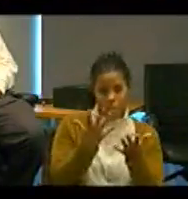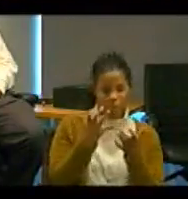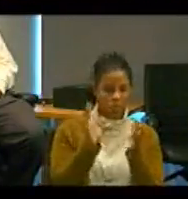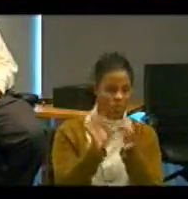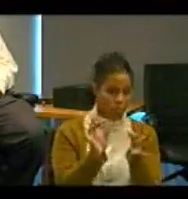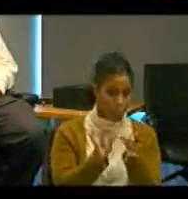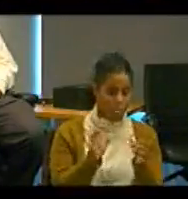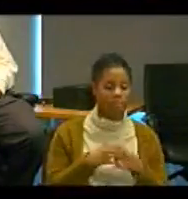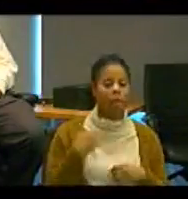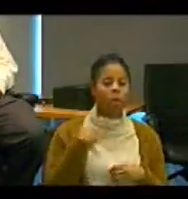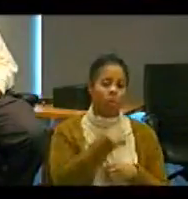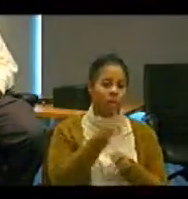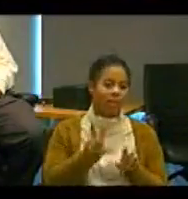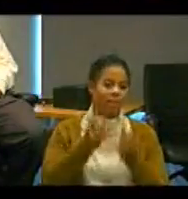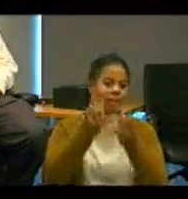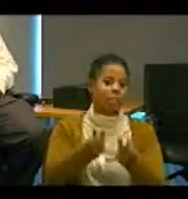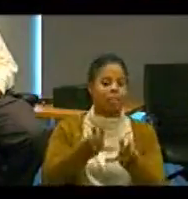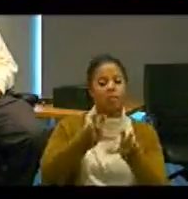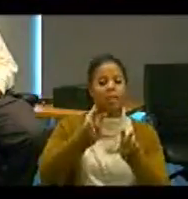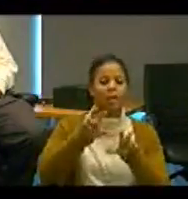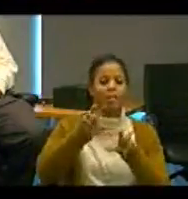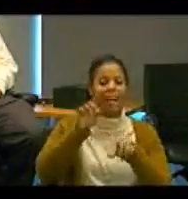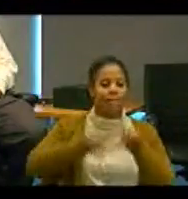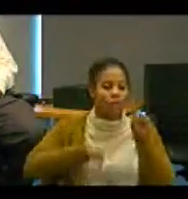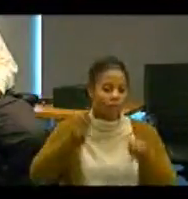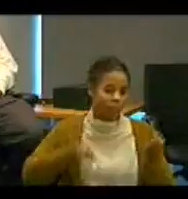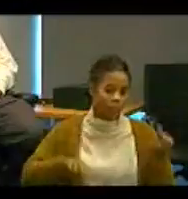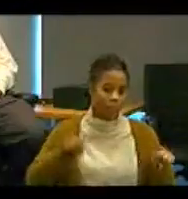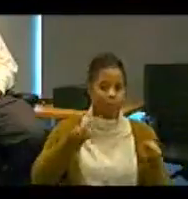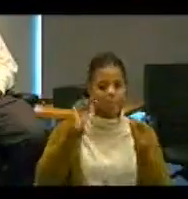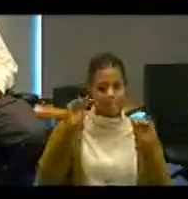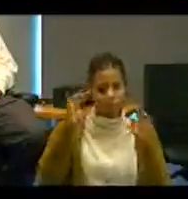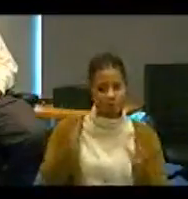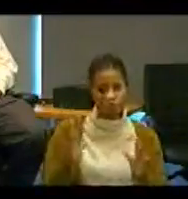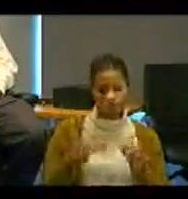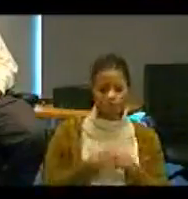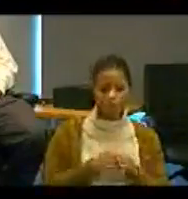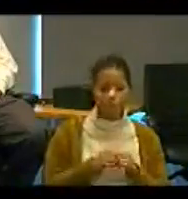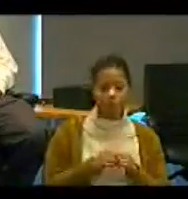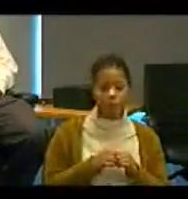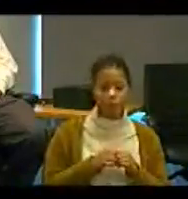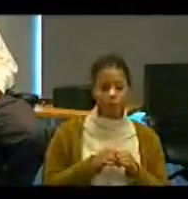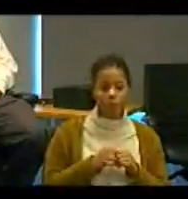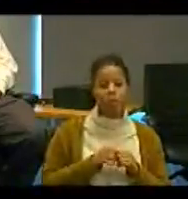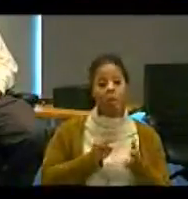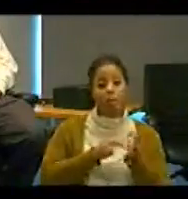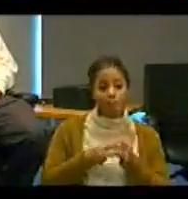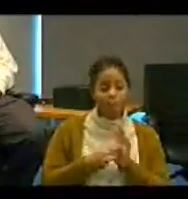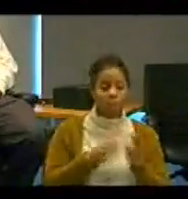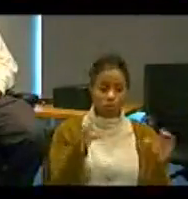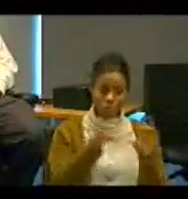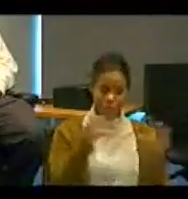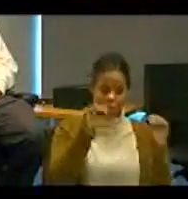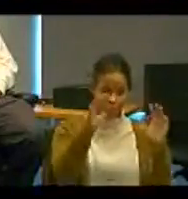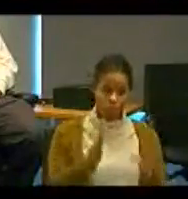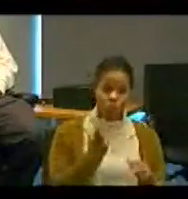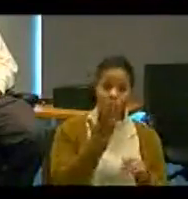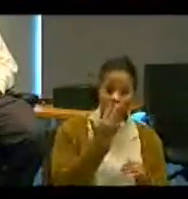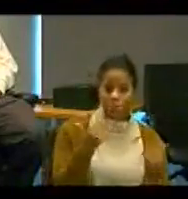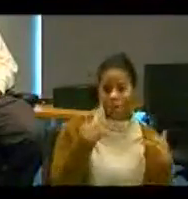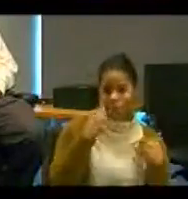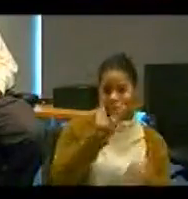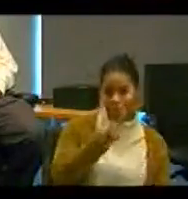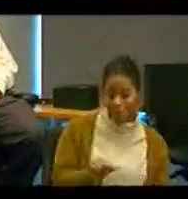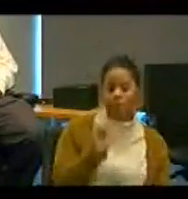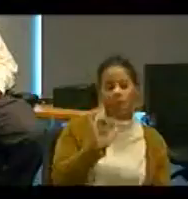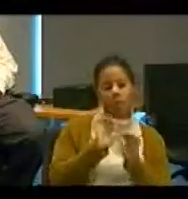that we invest in diversifying the teaching profession. Diversifying our nation's teaching force to include certified teachers of color with disabilities is part of how we